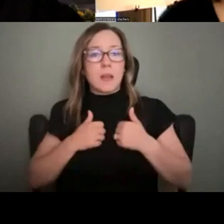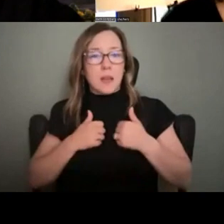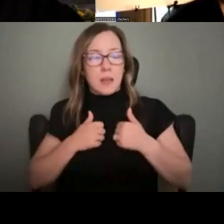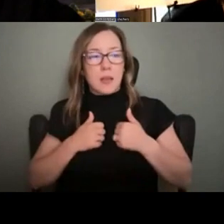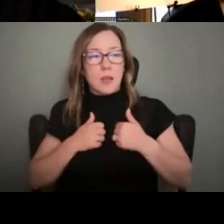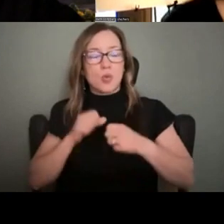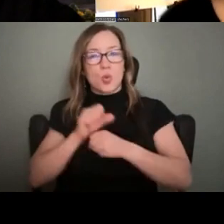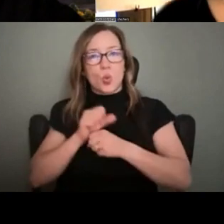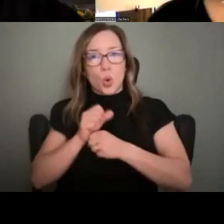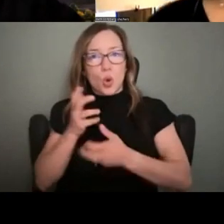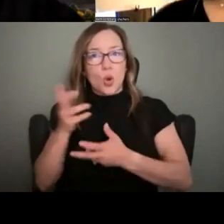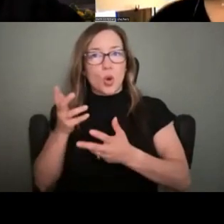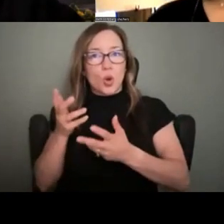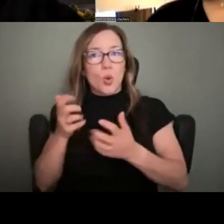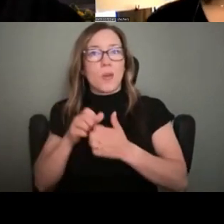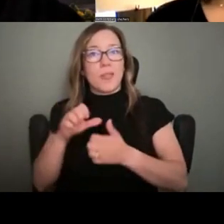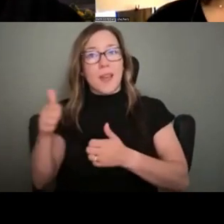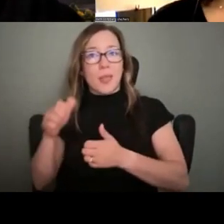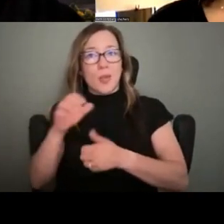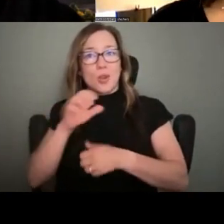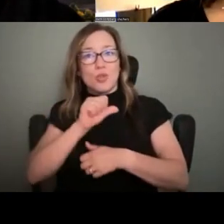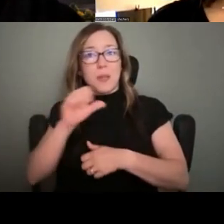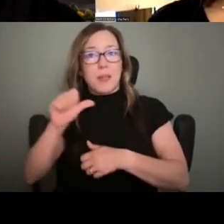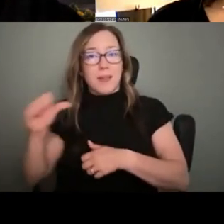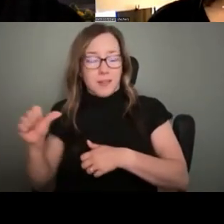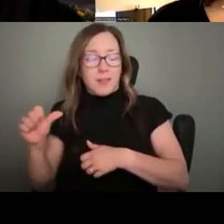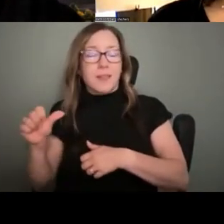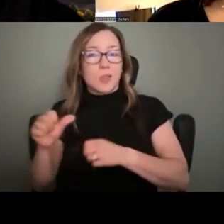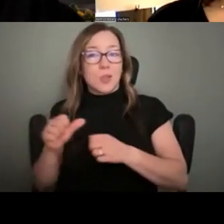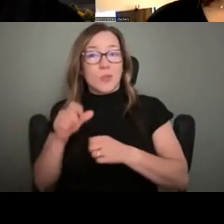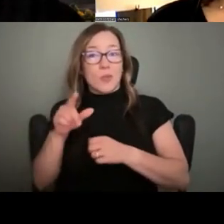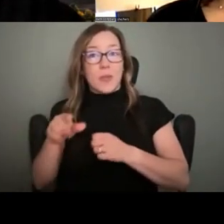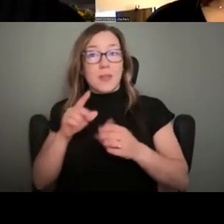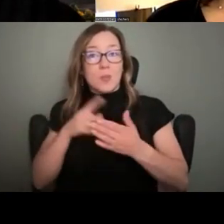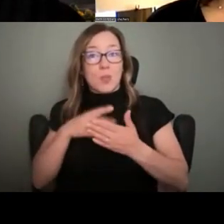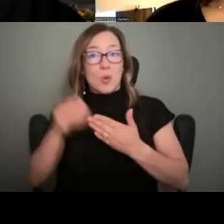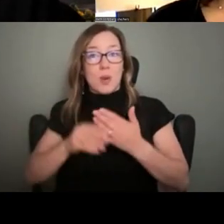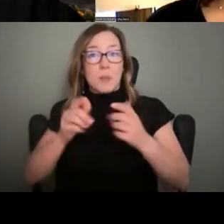work with the other AAAs in the state to expand the program.